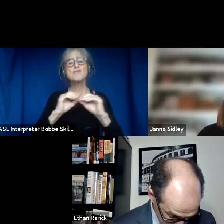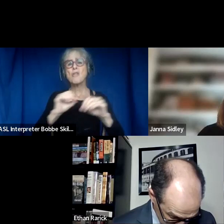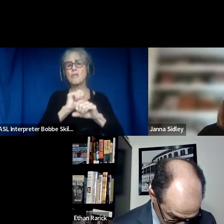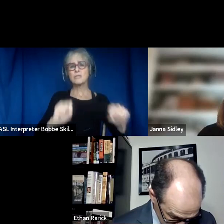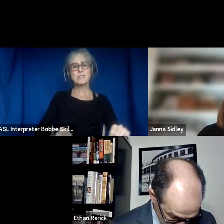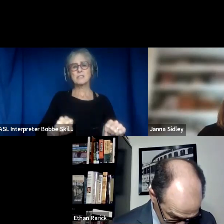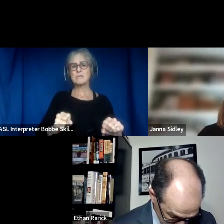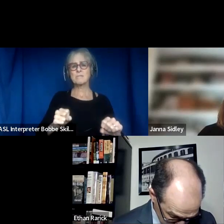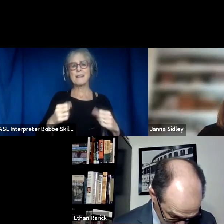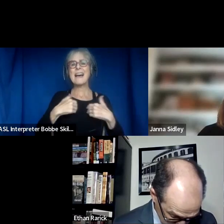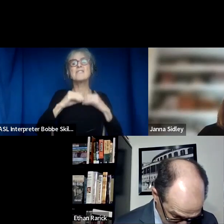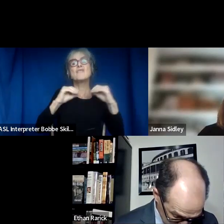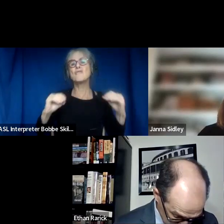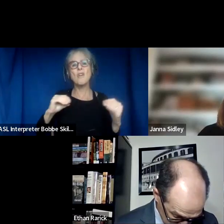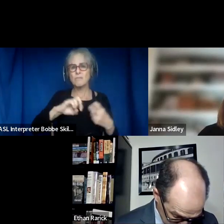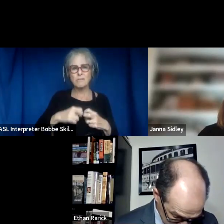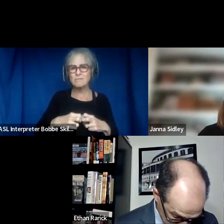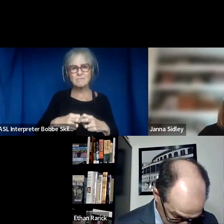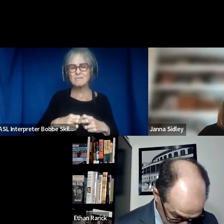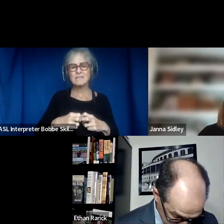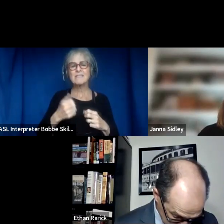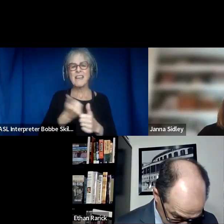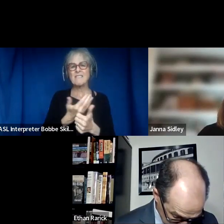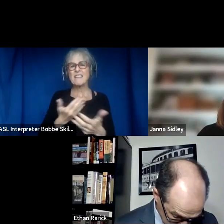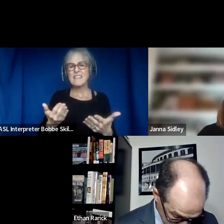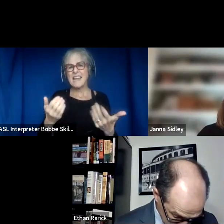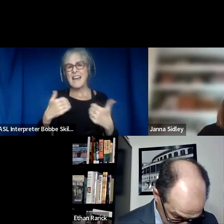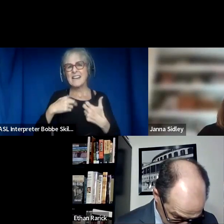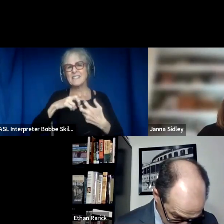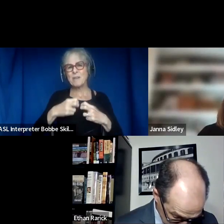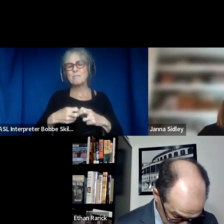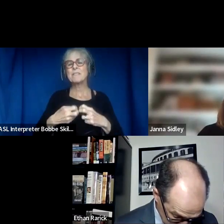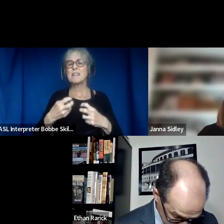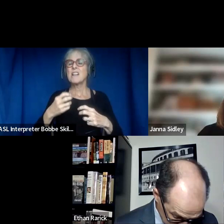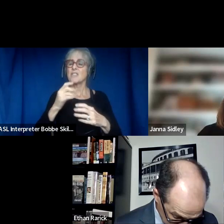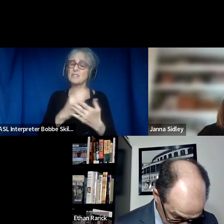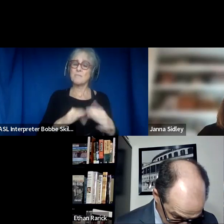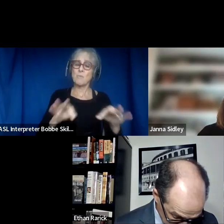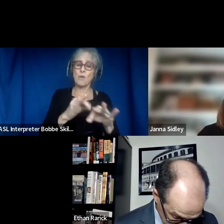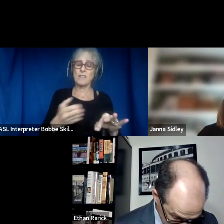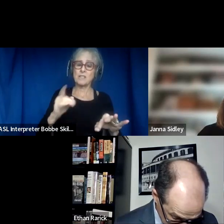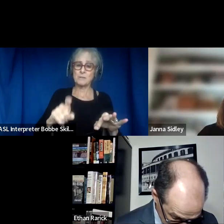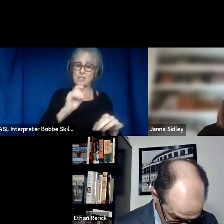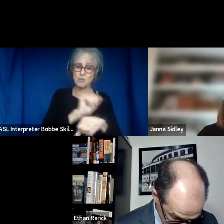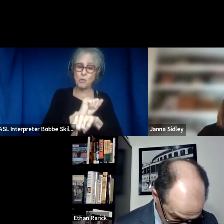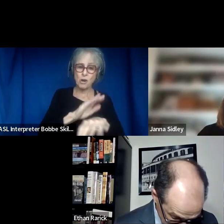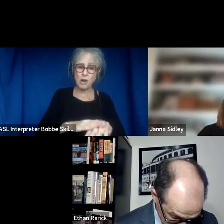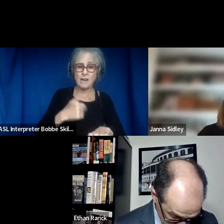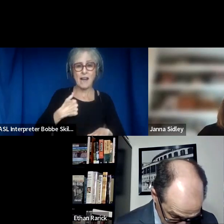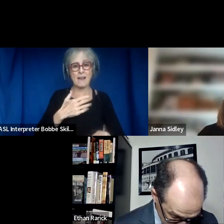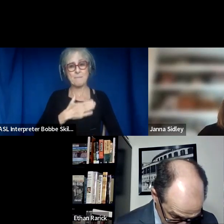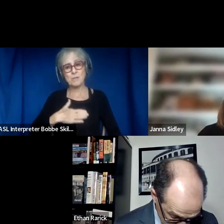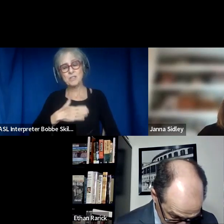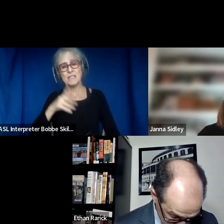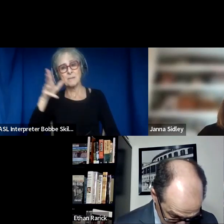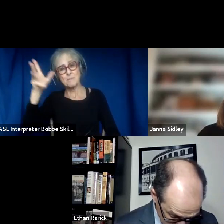and fixes. There are some key things that we really do need to work on. I really appreciate all the parents' comments and all the hearings in